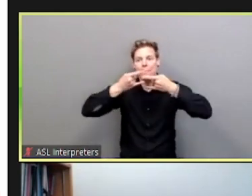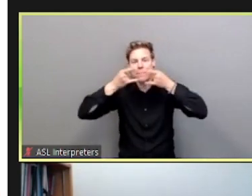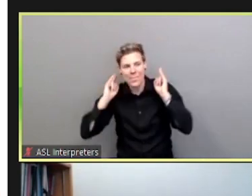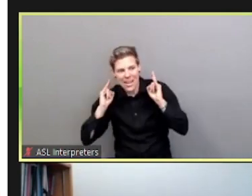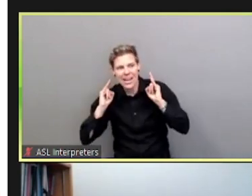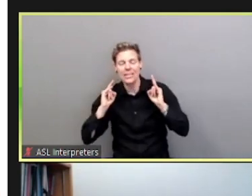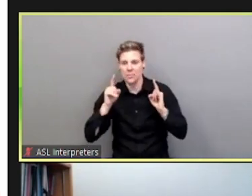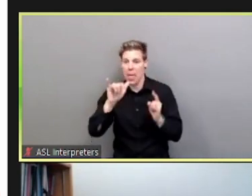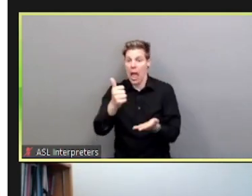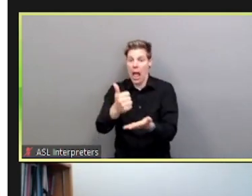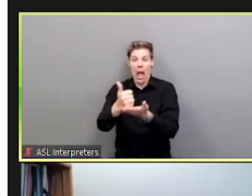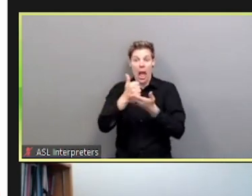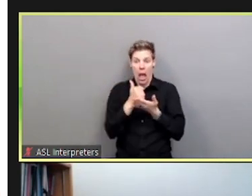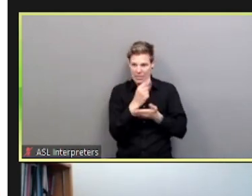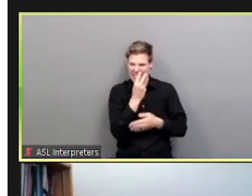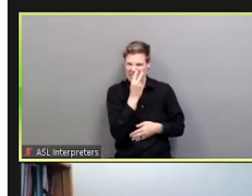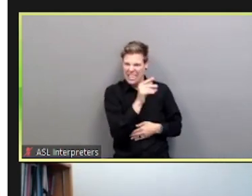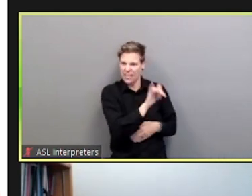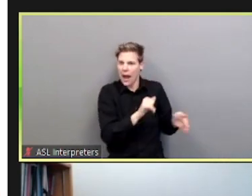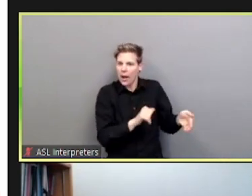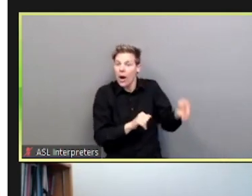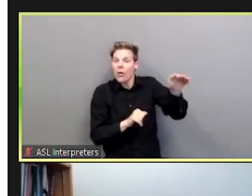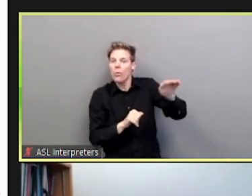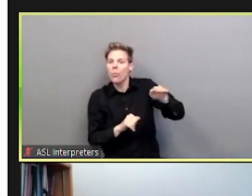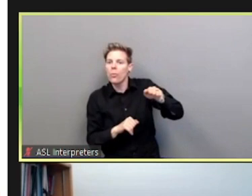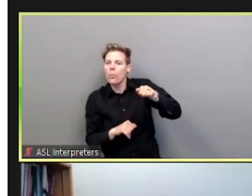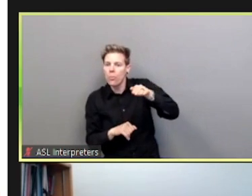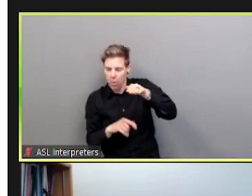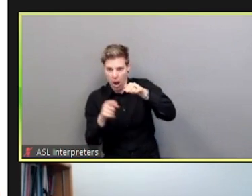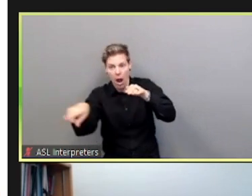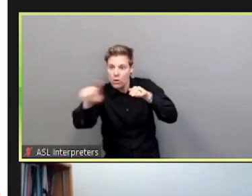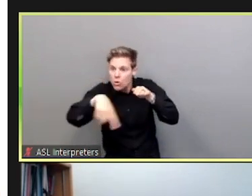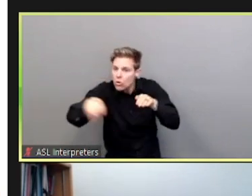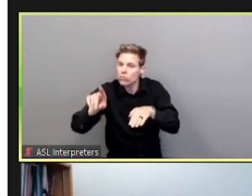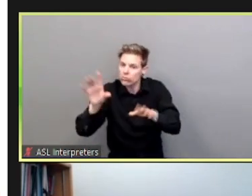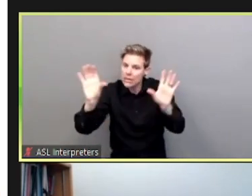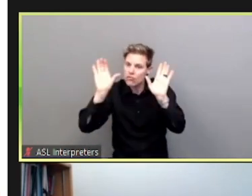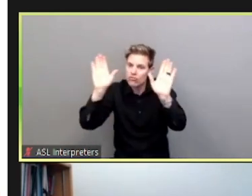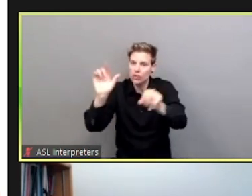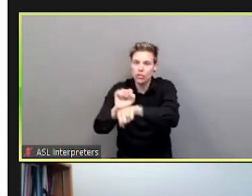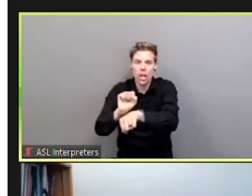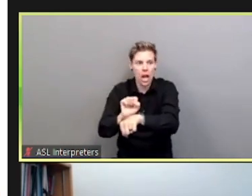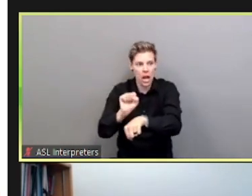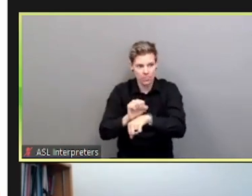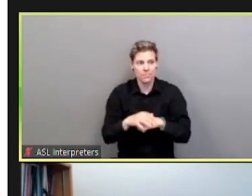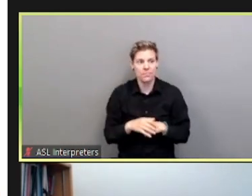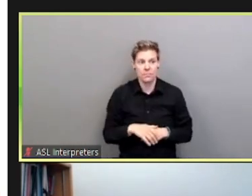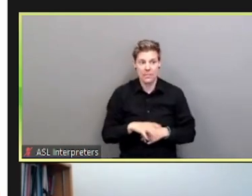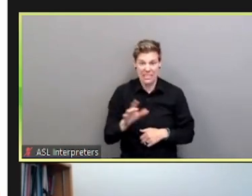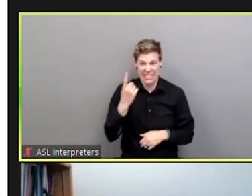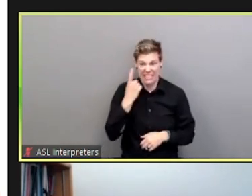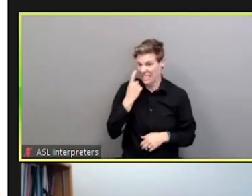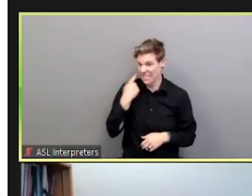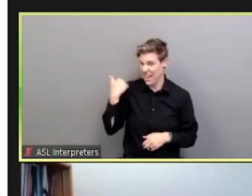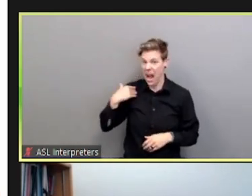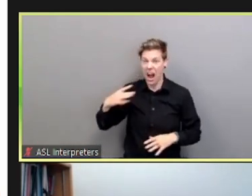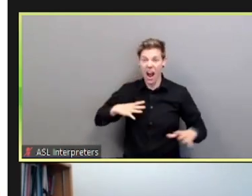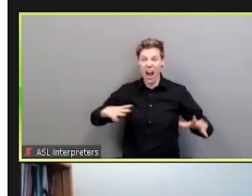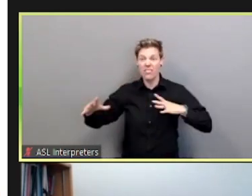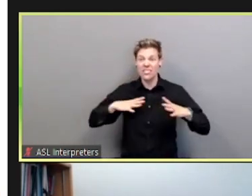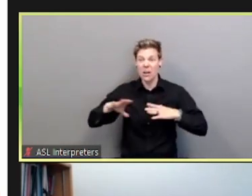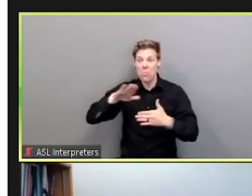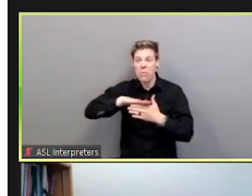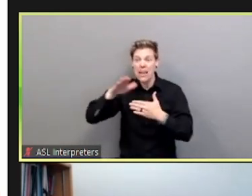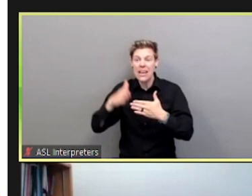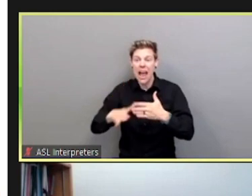curve. Of course, with the Labor Day holiday, we could see an impact in